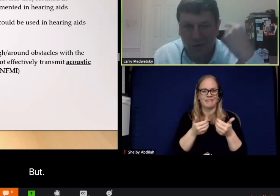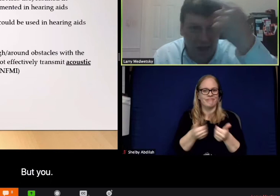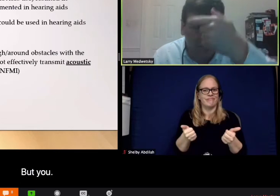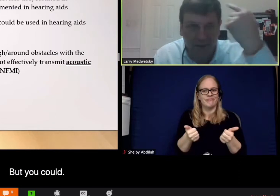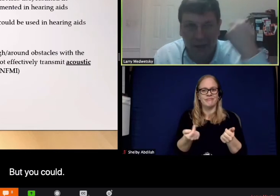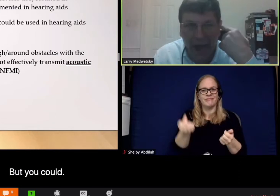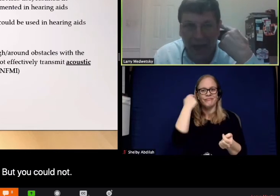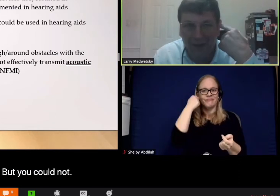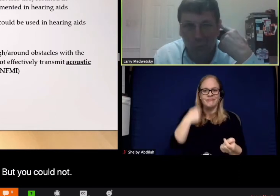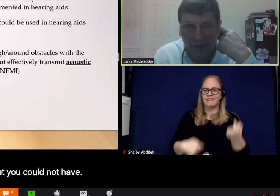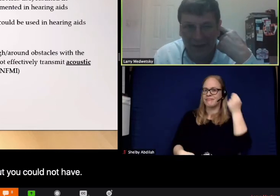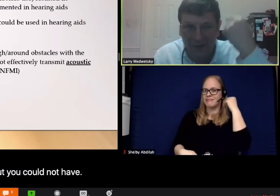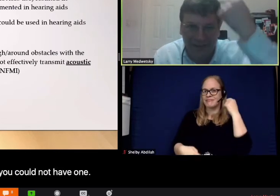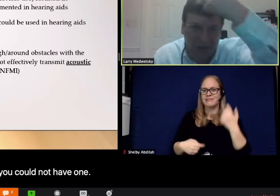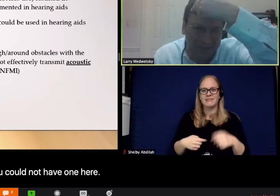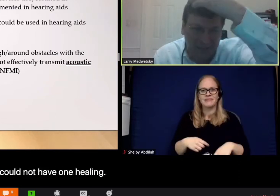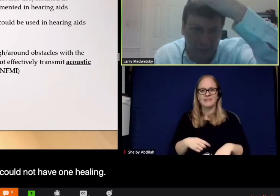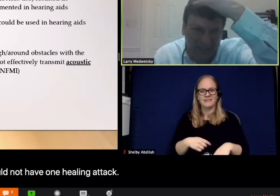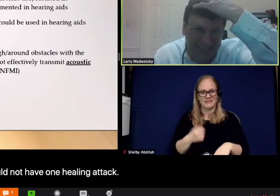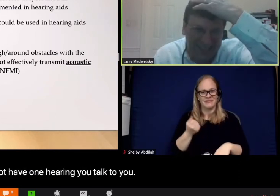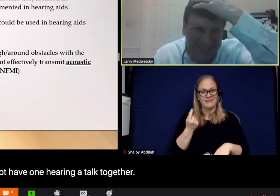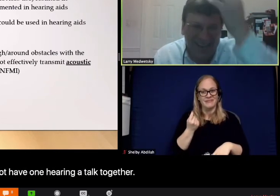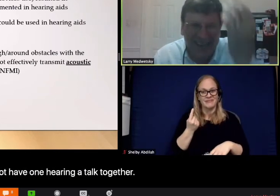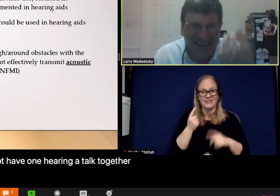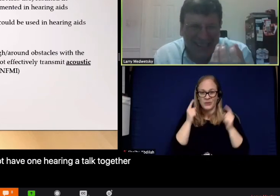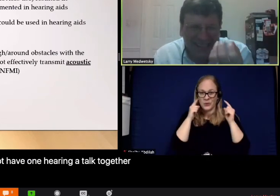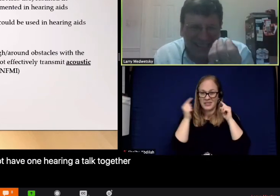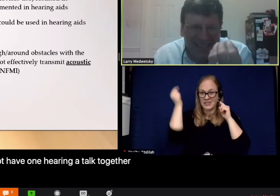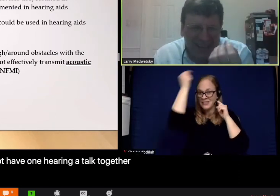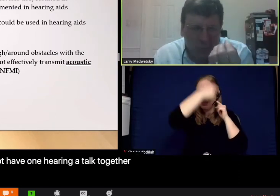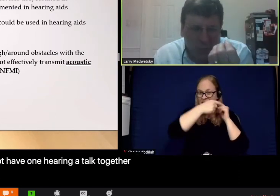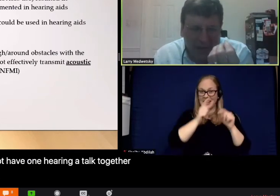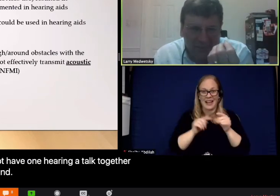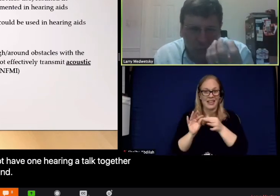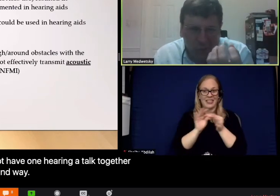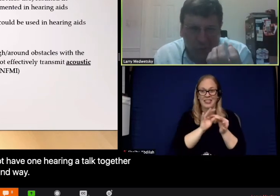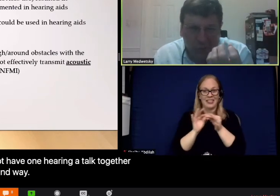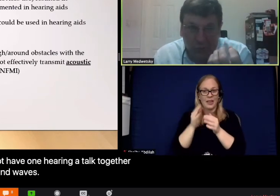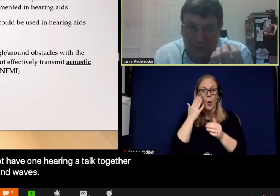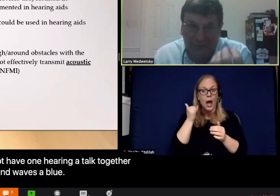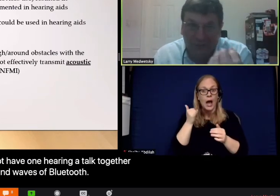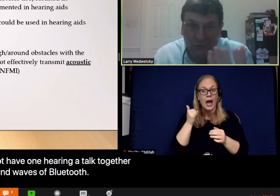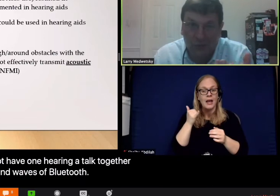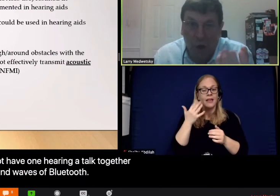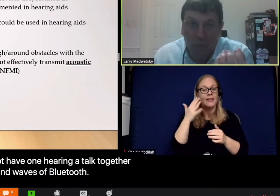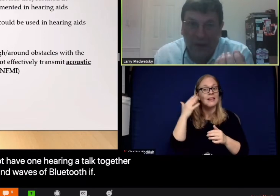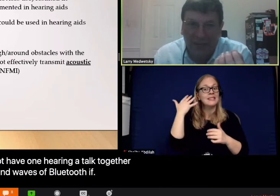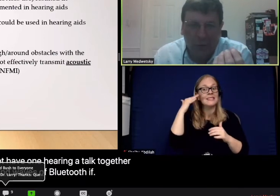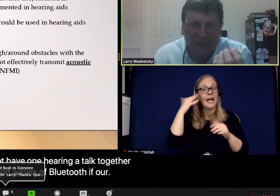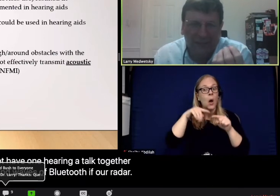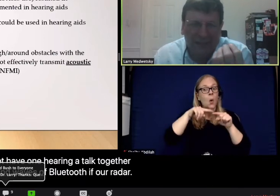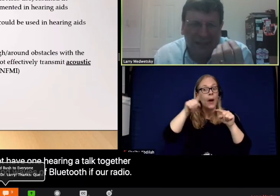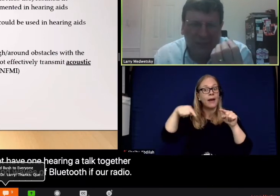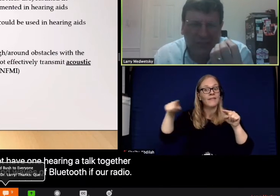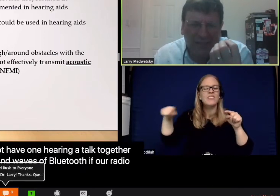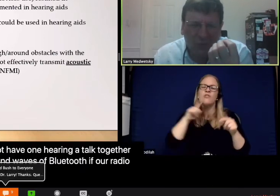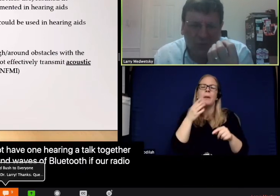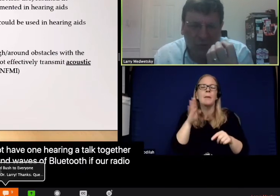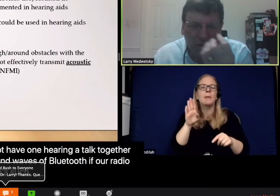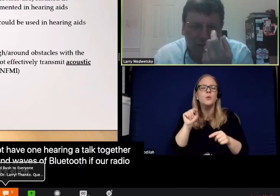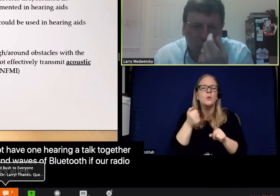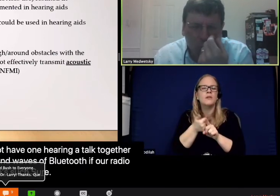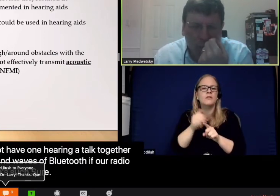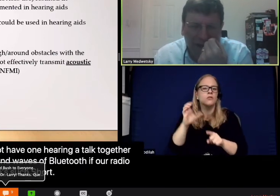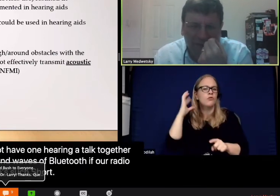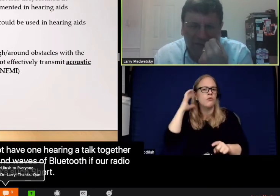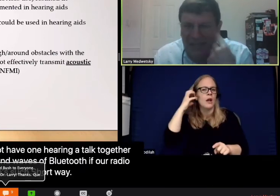you could not have one hearing aid talk to the other, because these sound waves, the Bluetooth are radio waves, and they're such